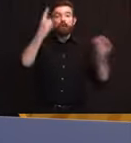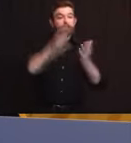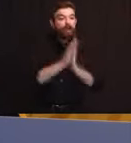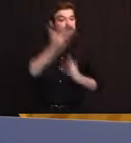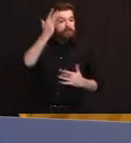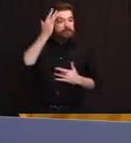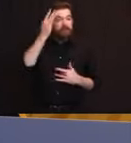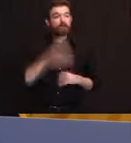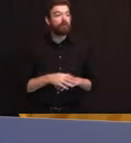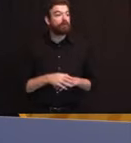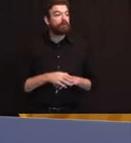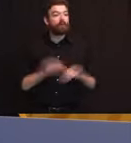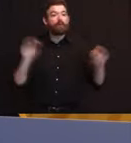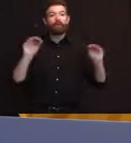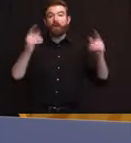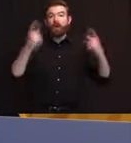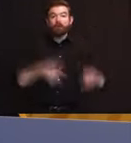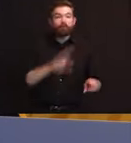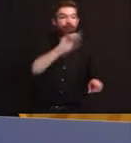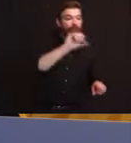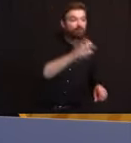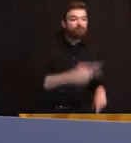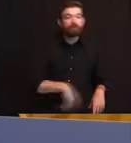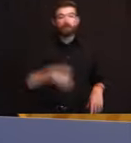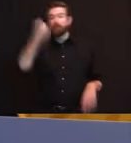that there hasn't been any large events, or certainly would know about that.